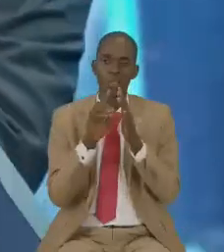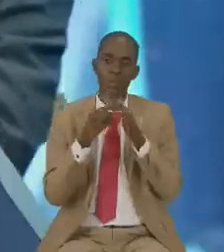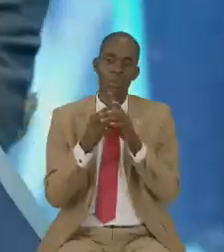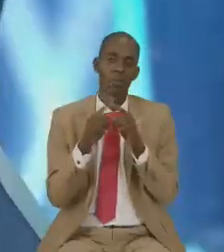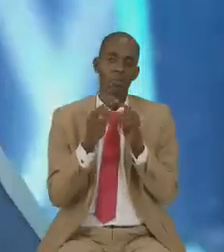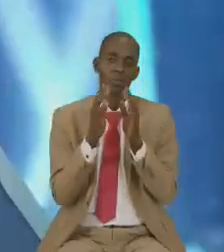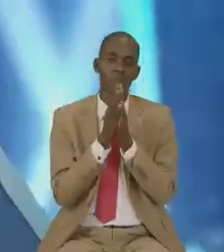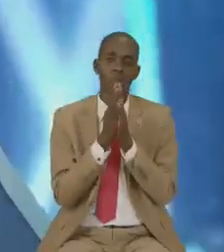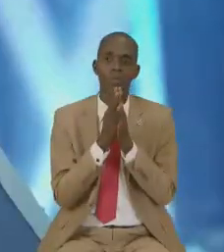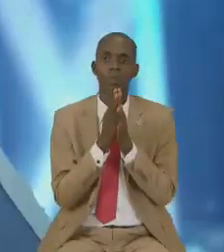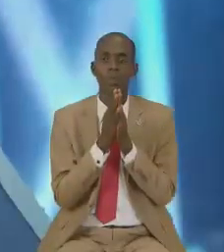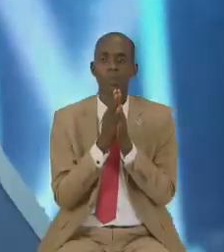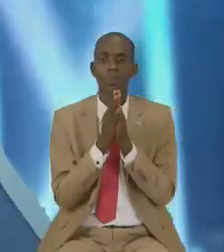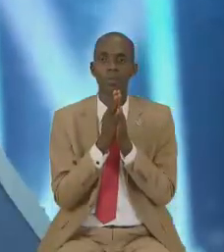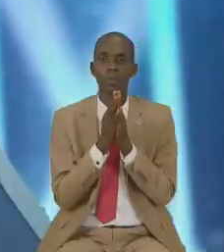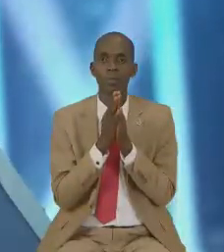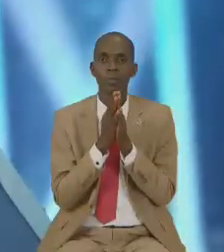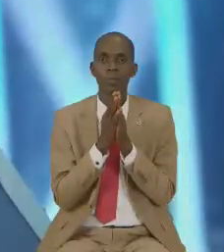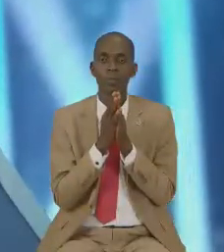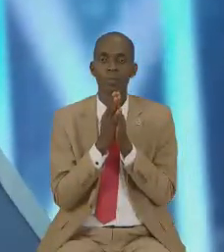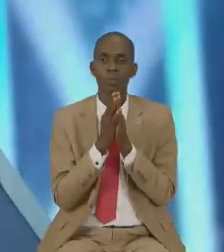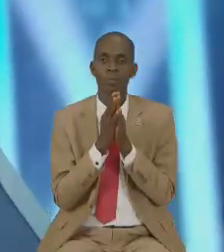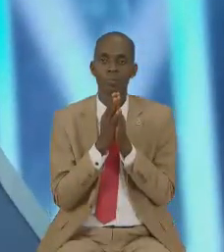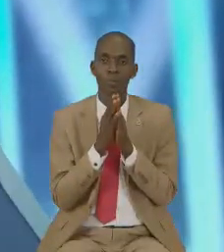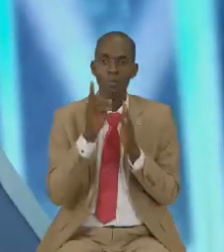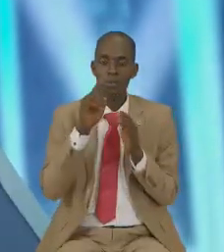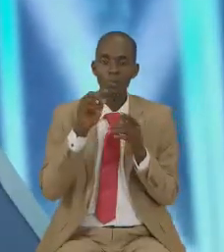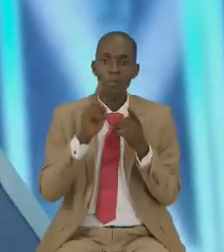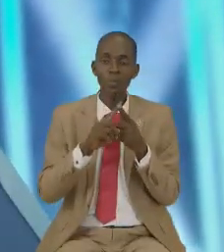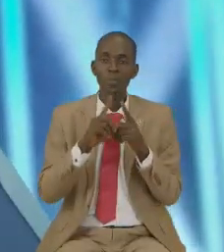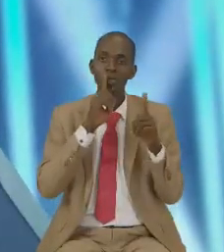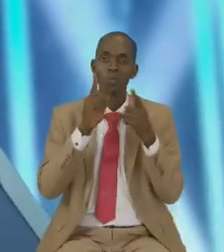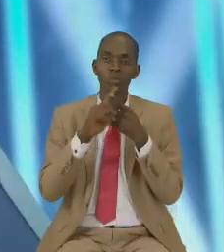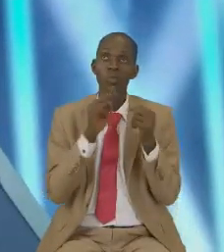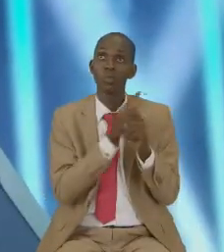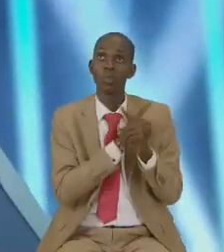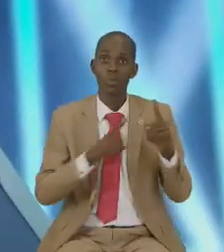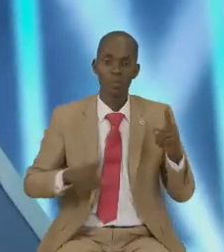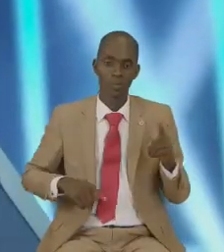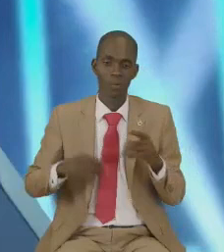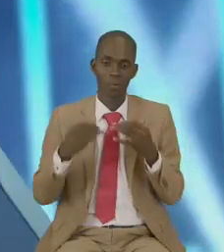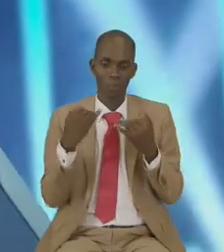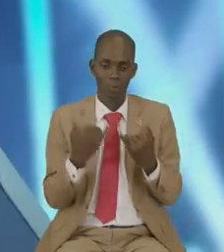To my right, if you are true, can I get the signal?